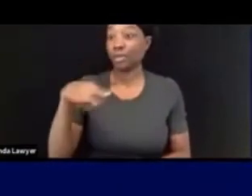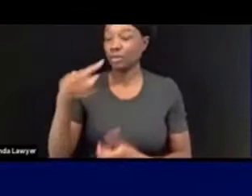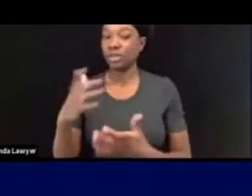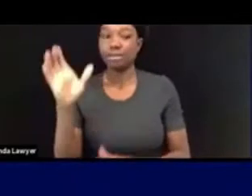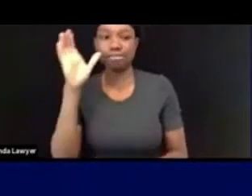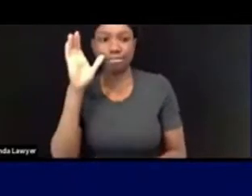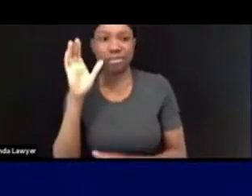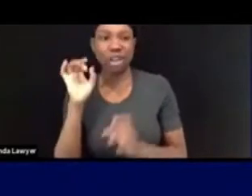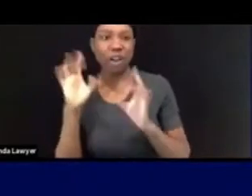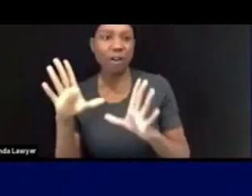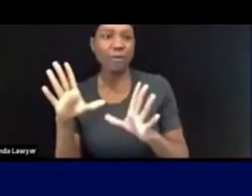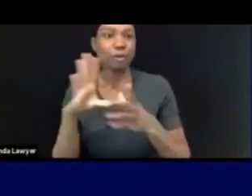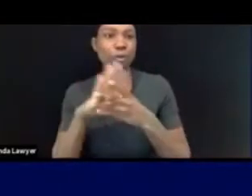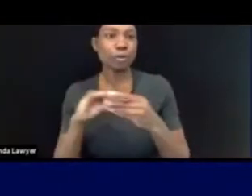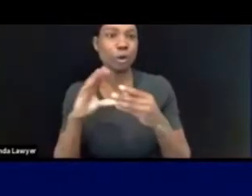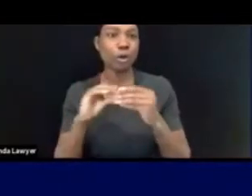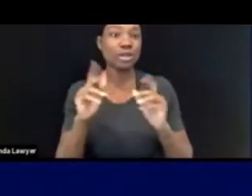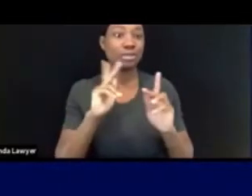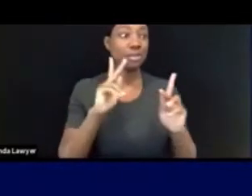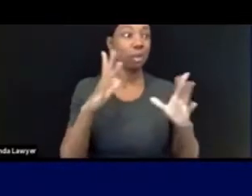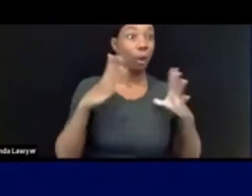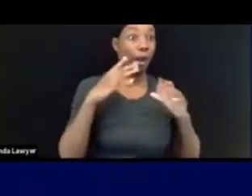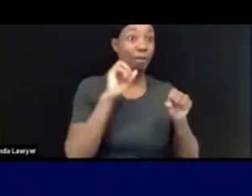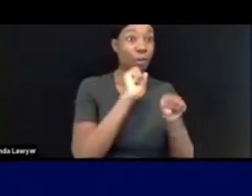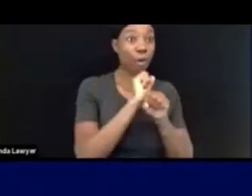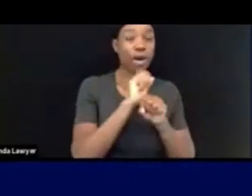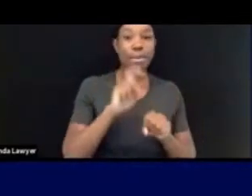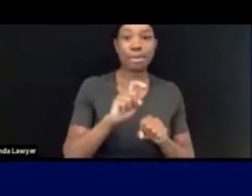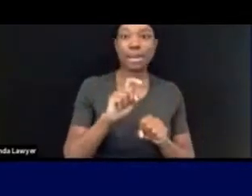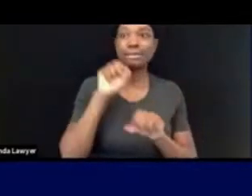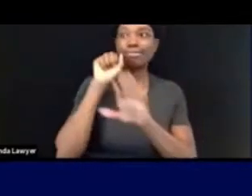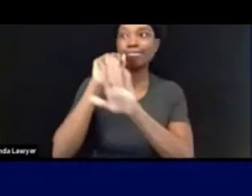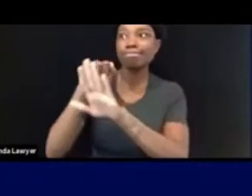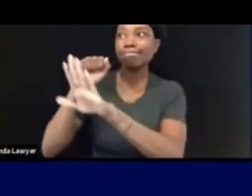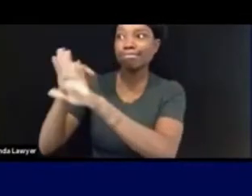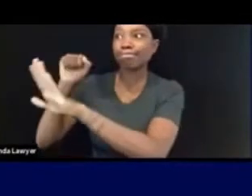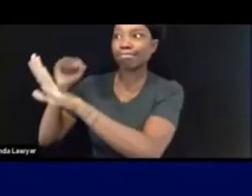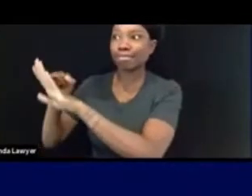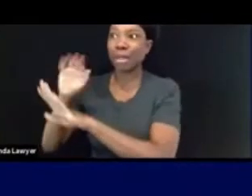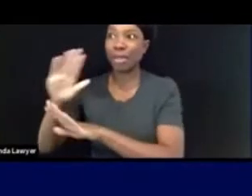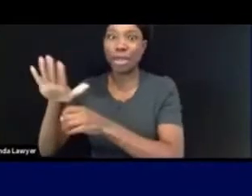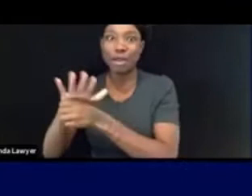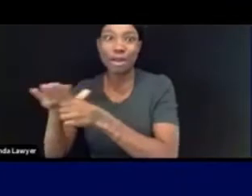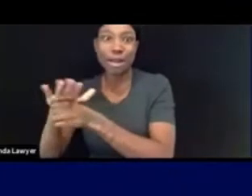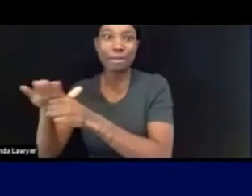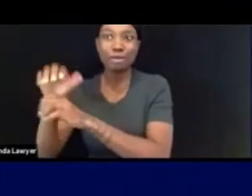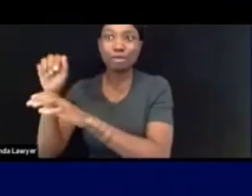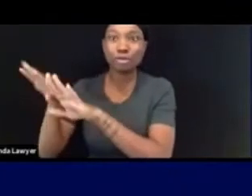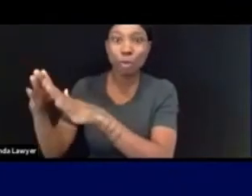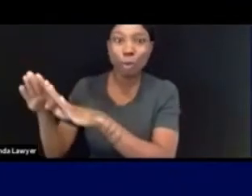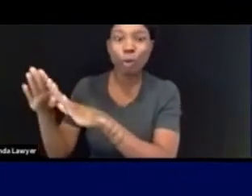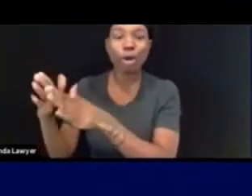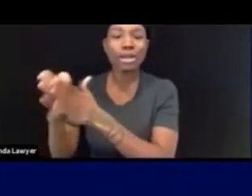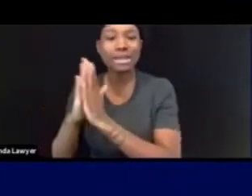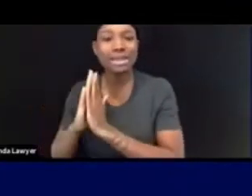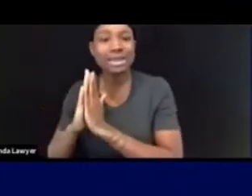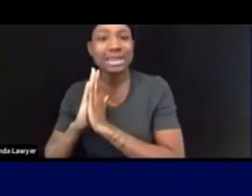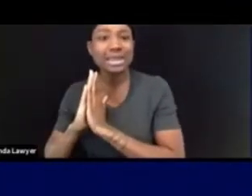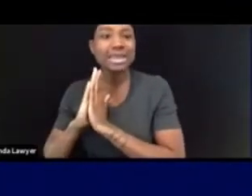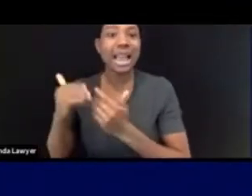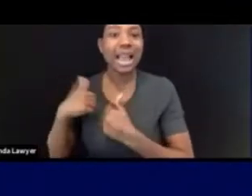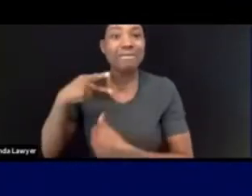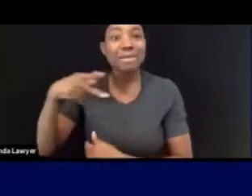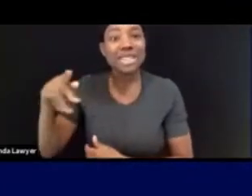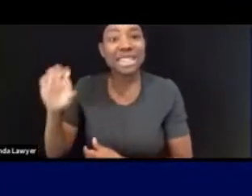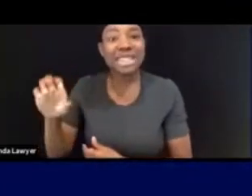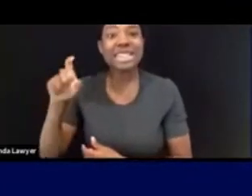off hours to go door to door in their neighborhood to beg neighbors for PPE so they could go to their job, have them for themselves, and also for